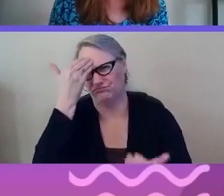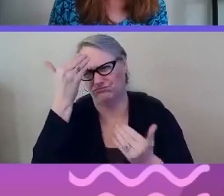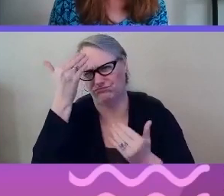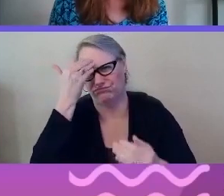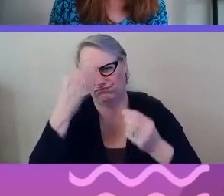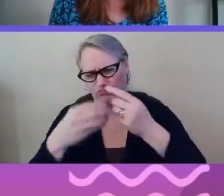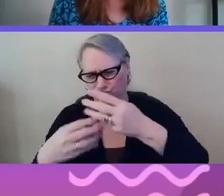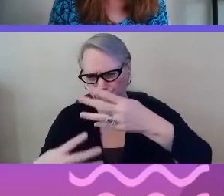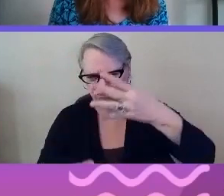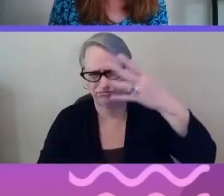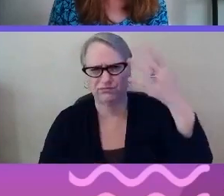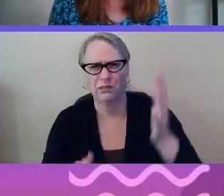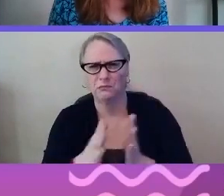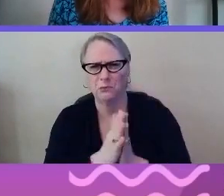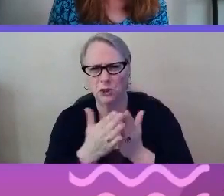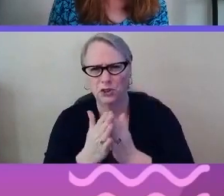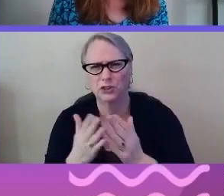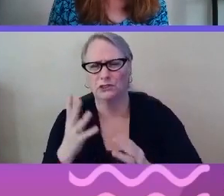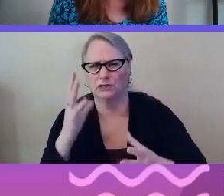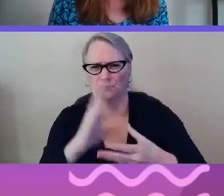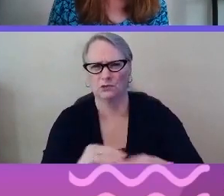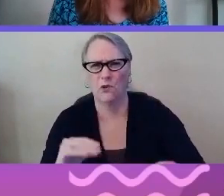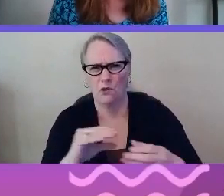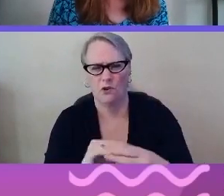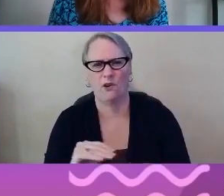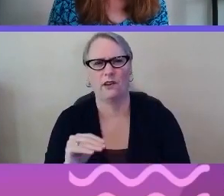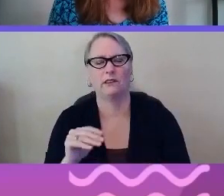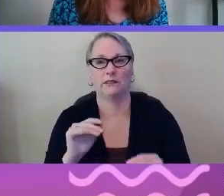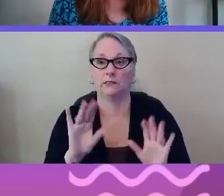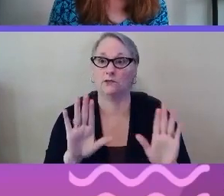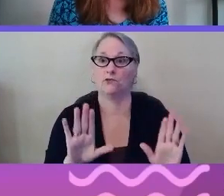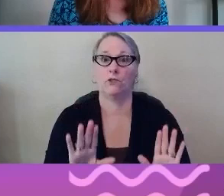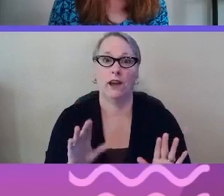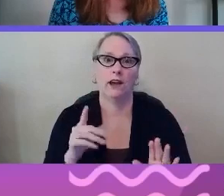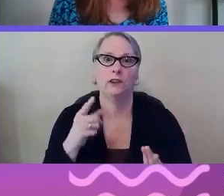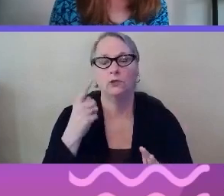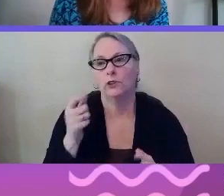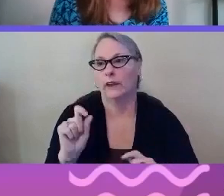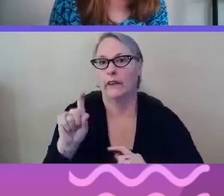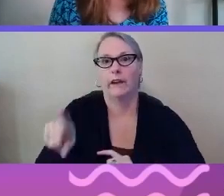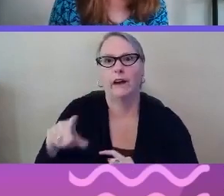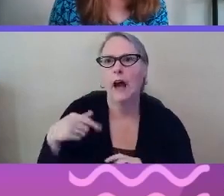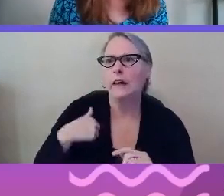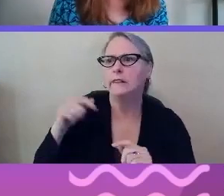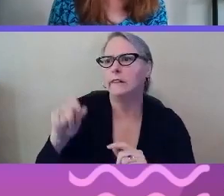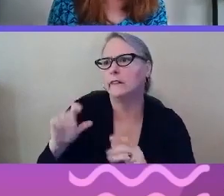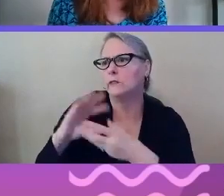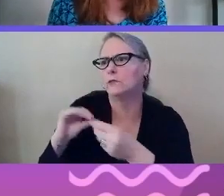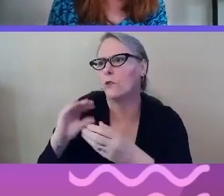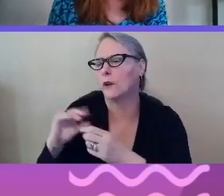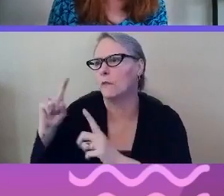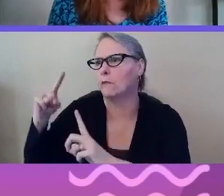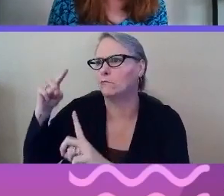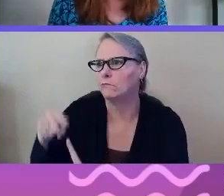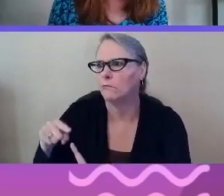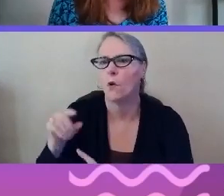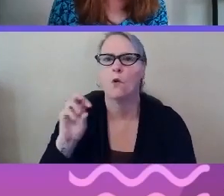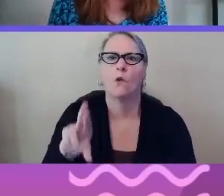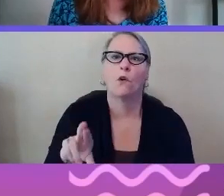stories than I know. And it's a great way to get an idea of, hey, I need a story about this, or a story that has some